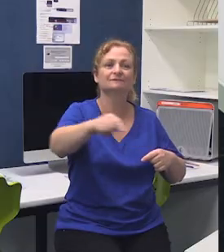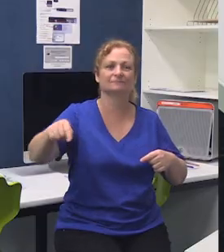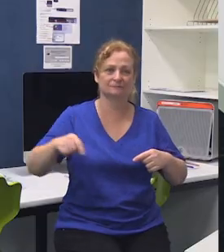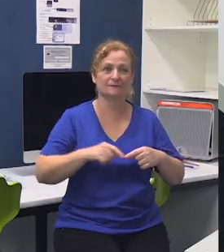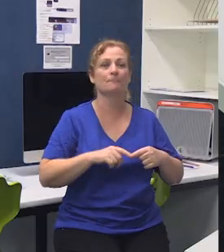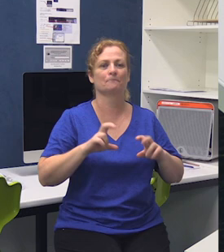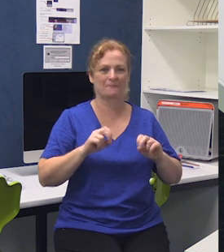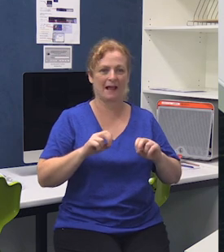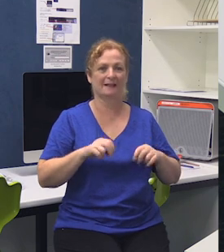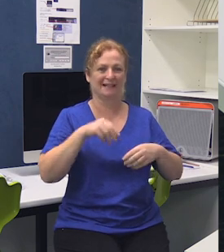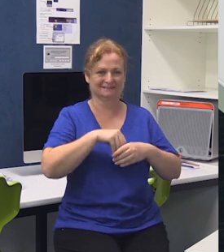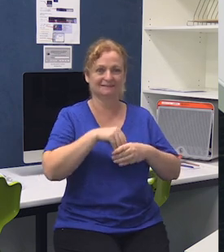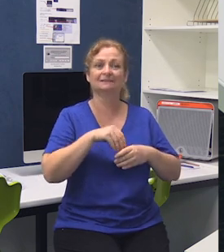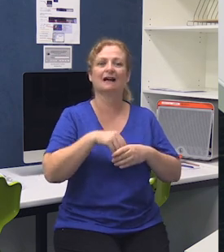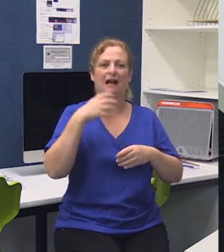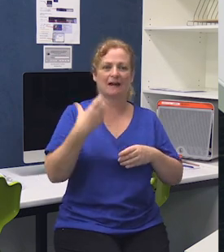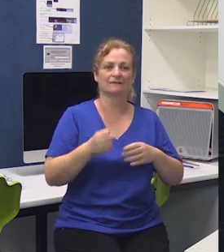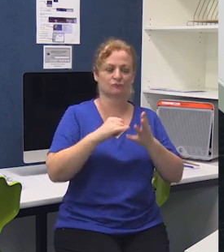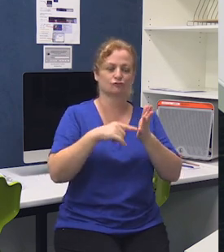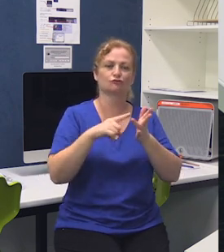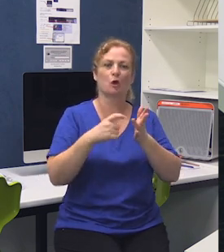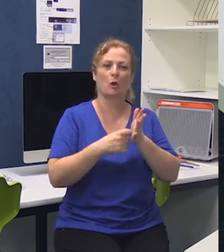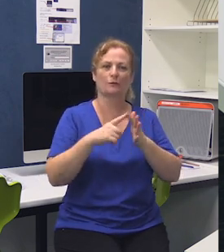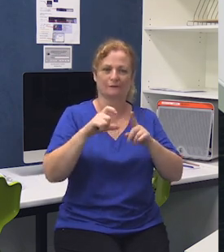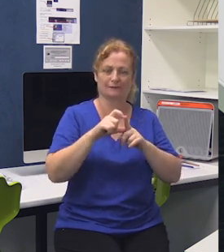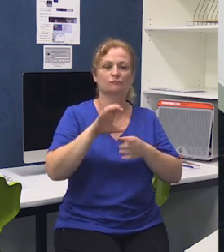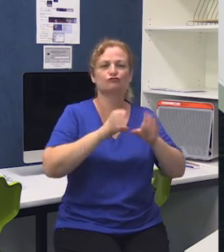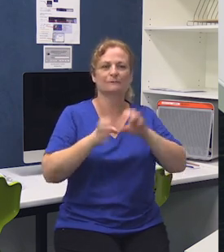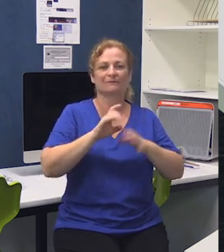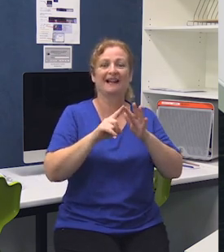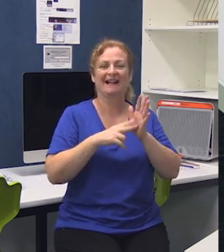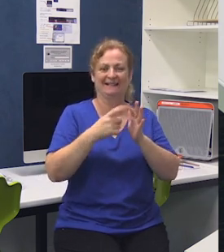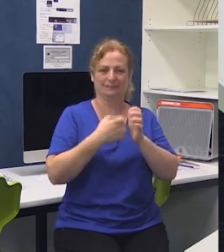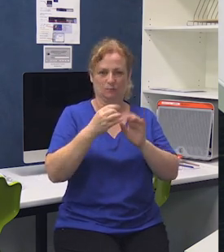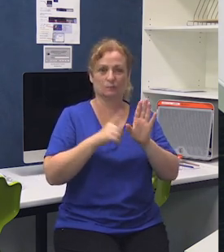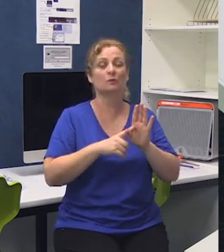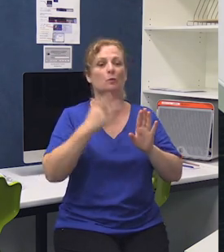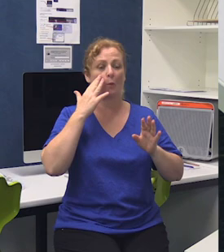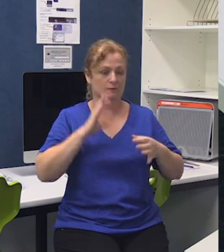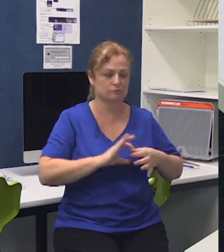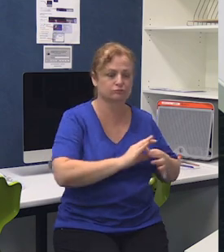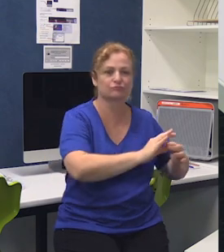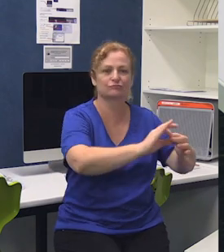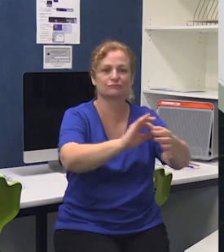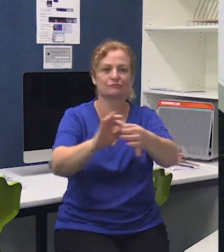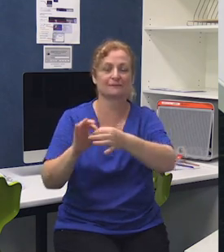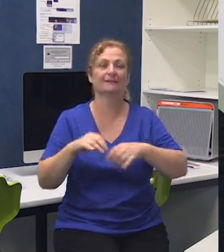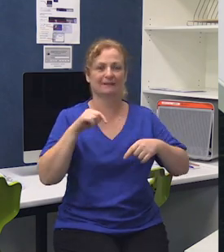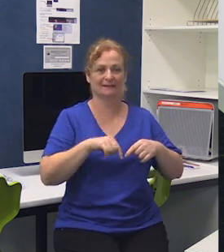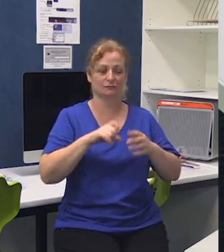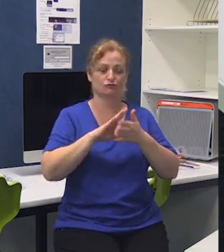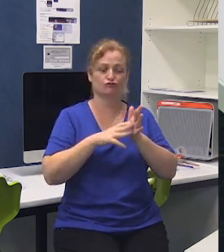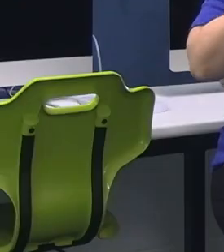In this circuit, the battery contains stored chemical energy, and when the battery is connected to the circuit, the chemical energy